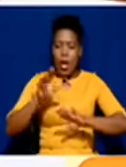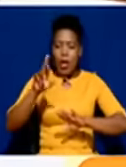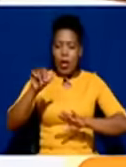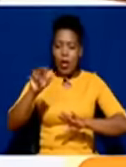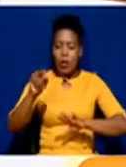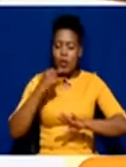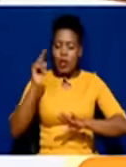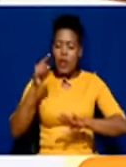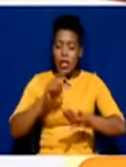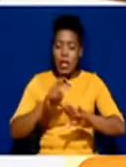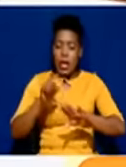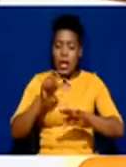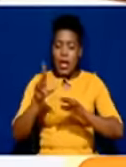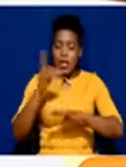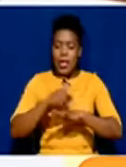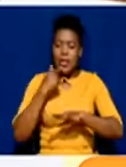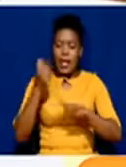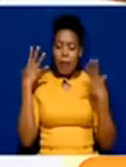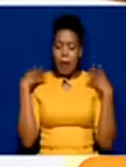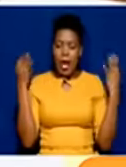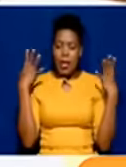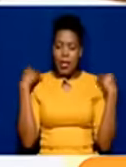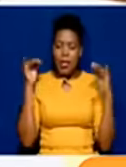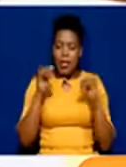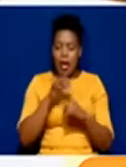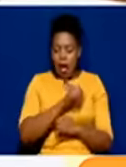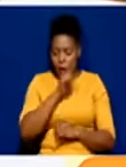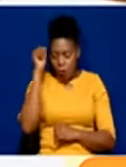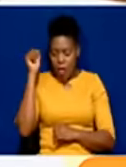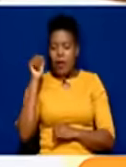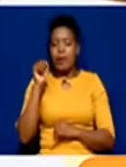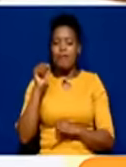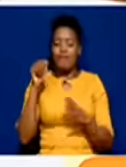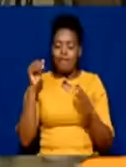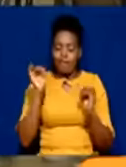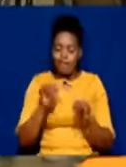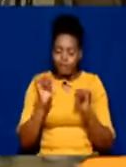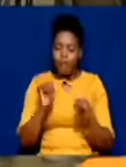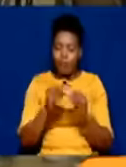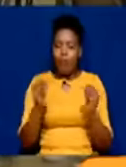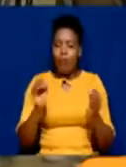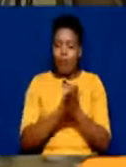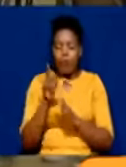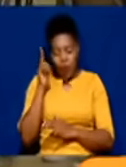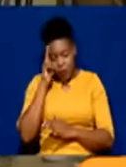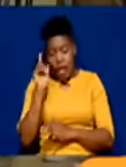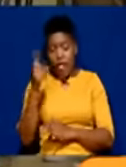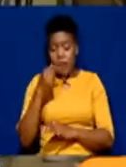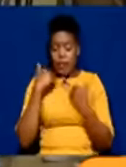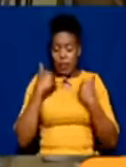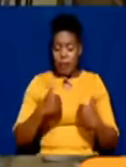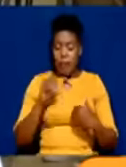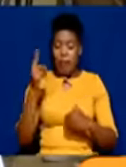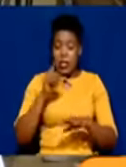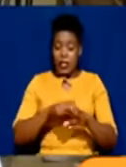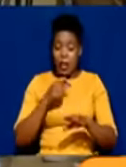day, told us she's been practicing staying awake for extended hours. The first endurance I did, I stayed awake